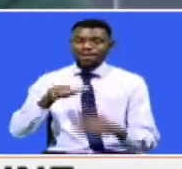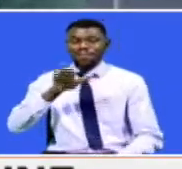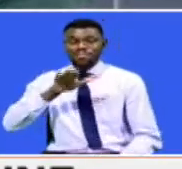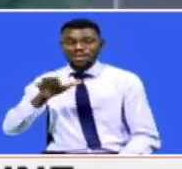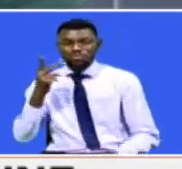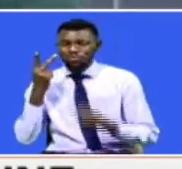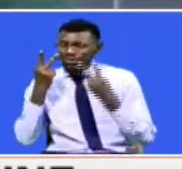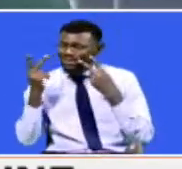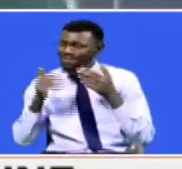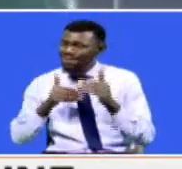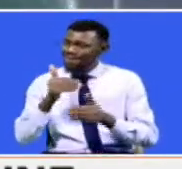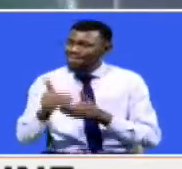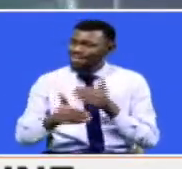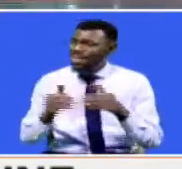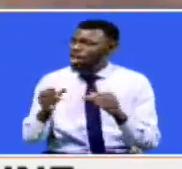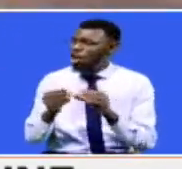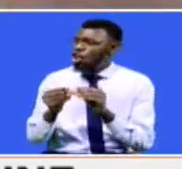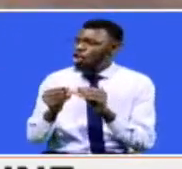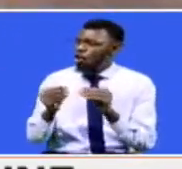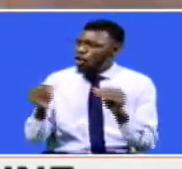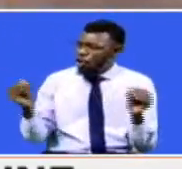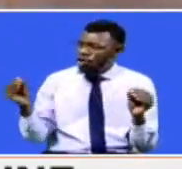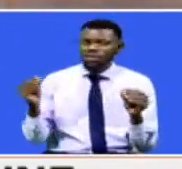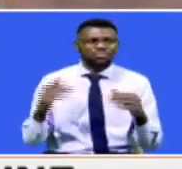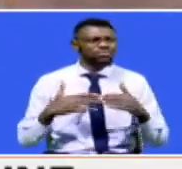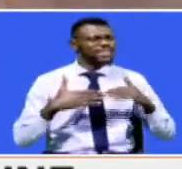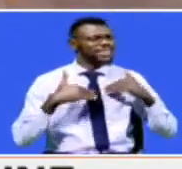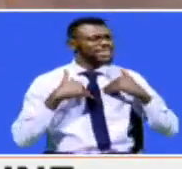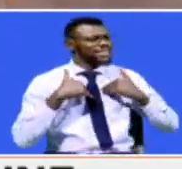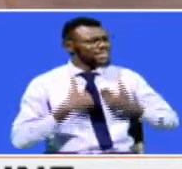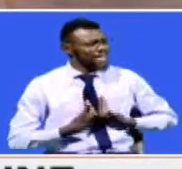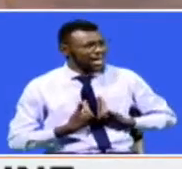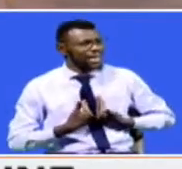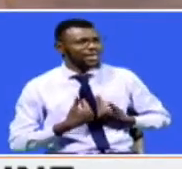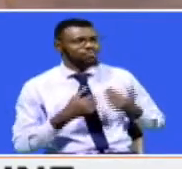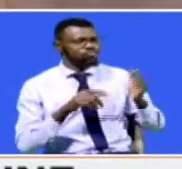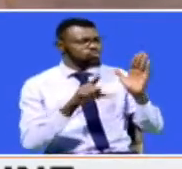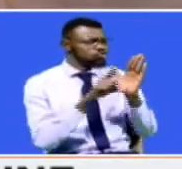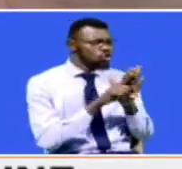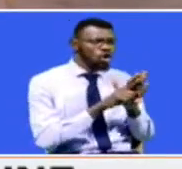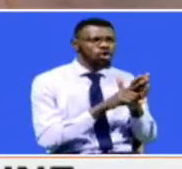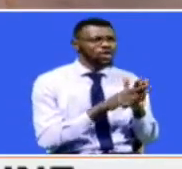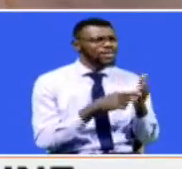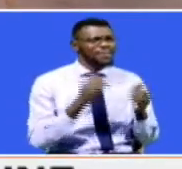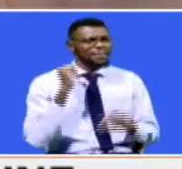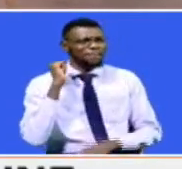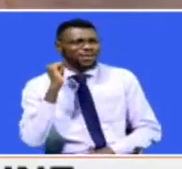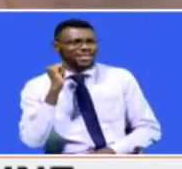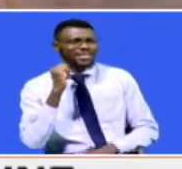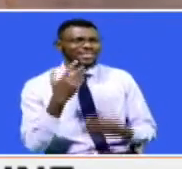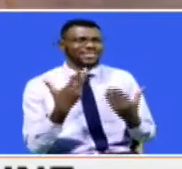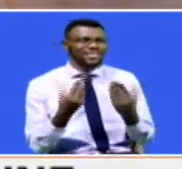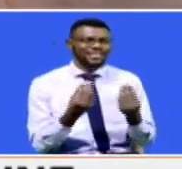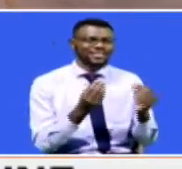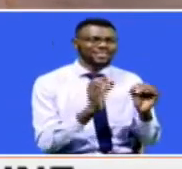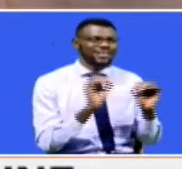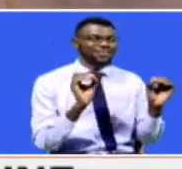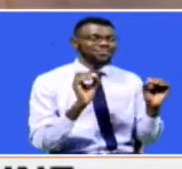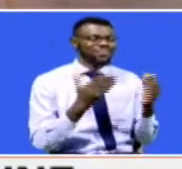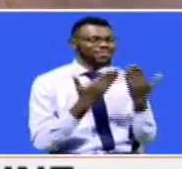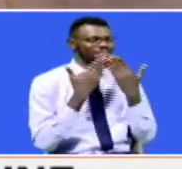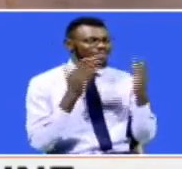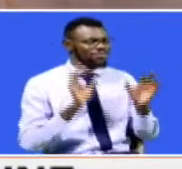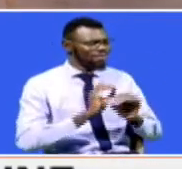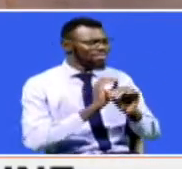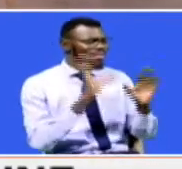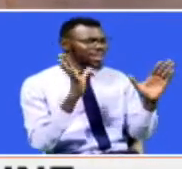it's a tedious process. It's a Herculean task, politically and legally speaking. Yes. So thank you for clarification in